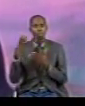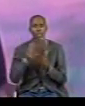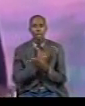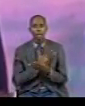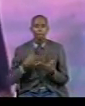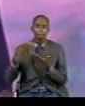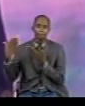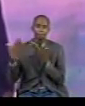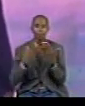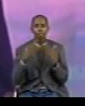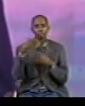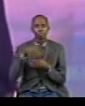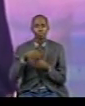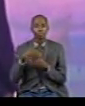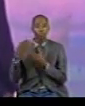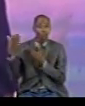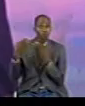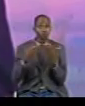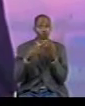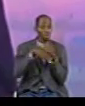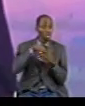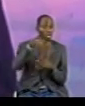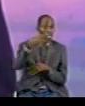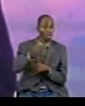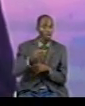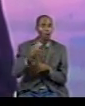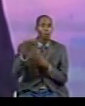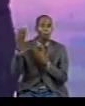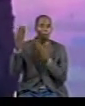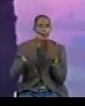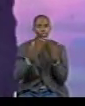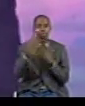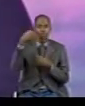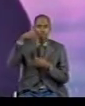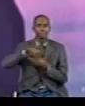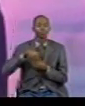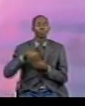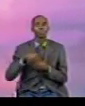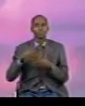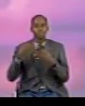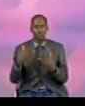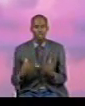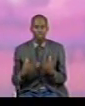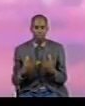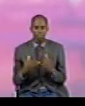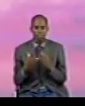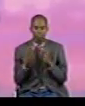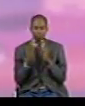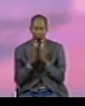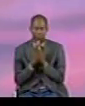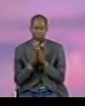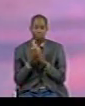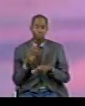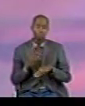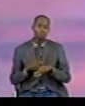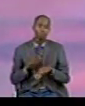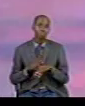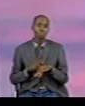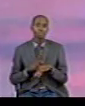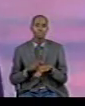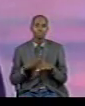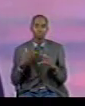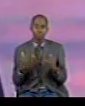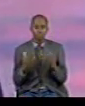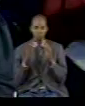He brings you out and he will bring you in. Heads bowed and eyes closed. Heads